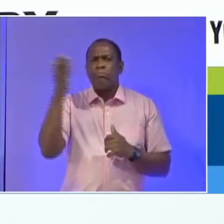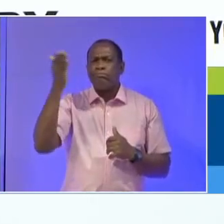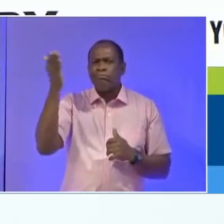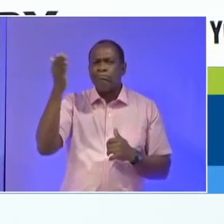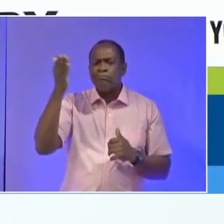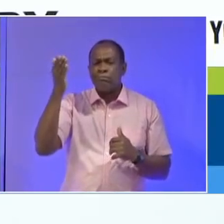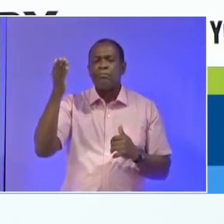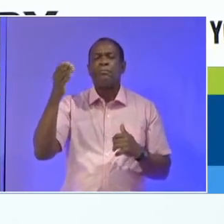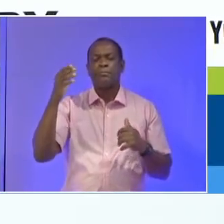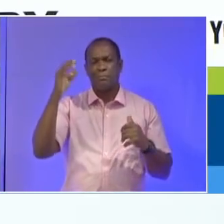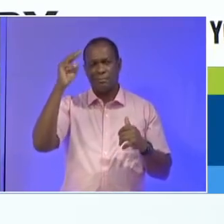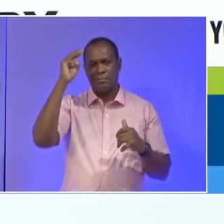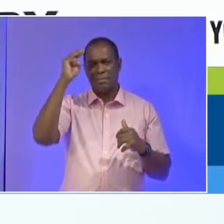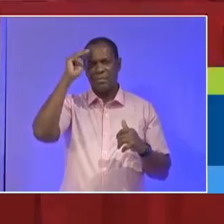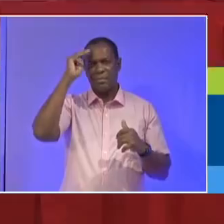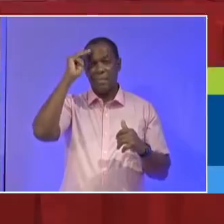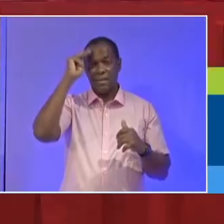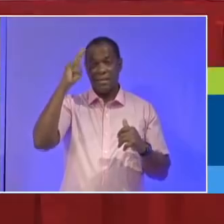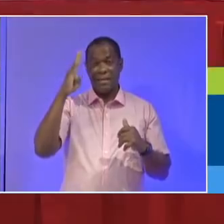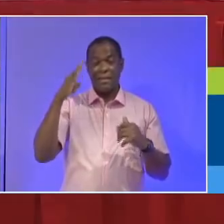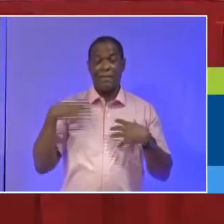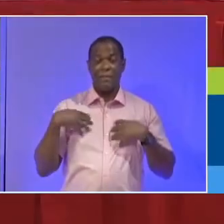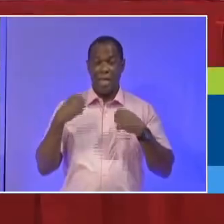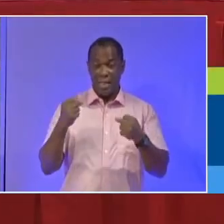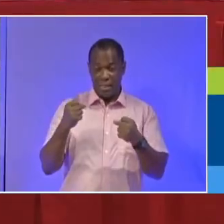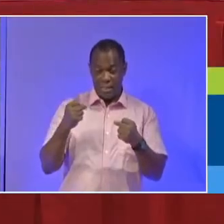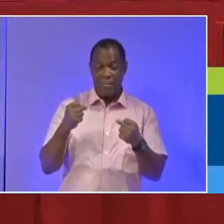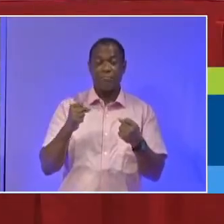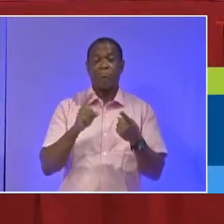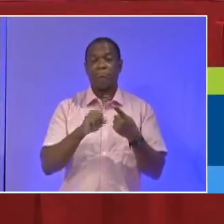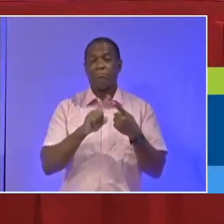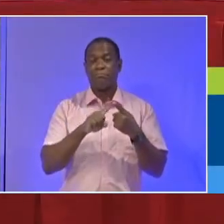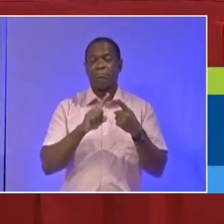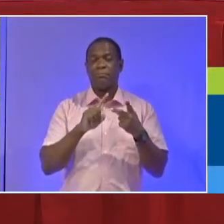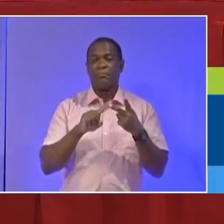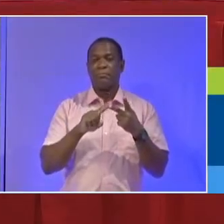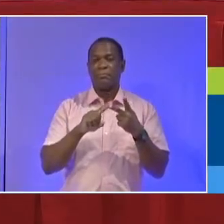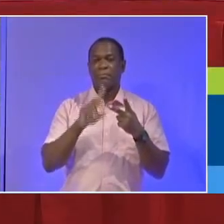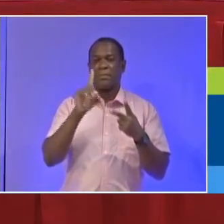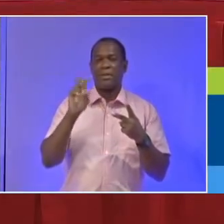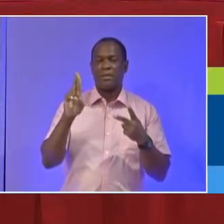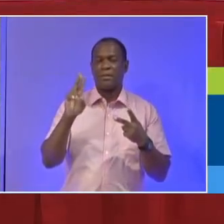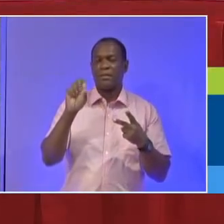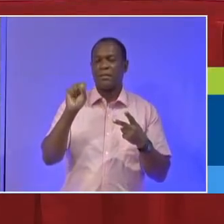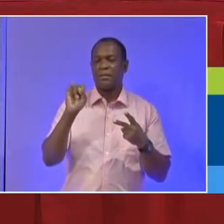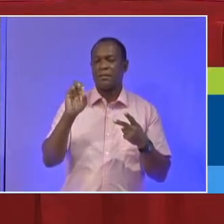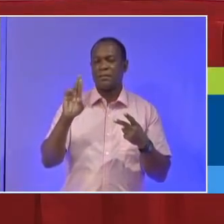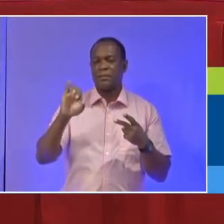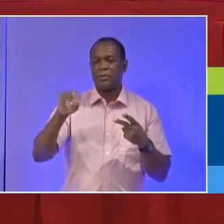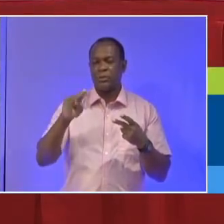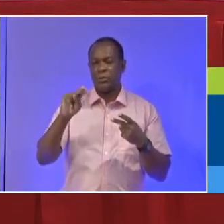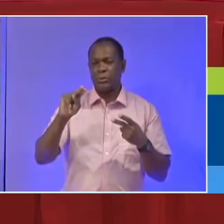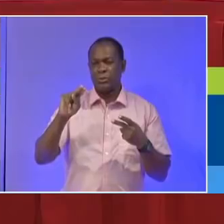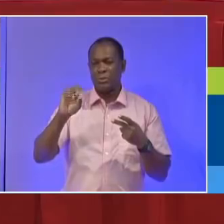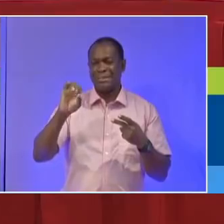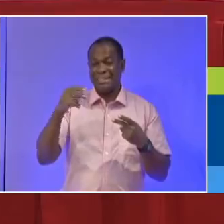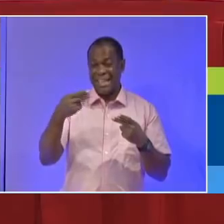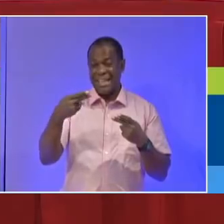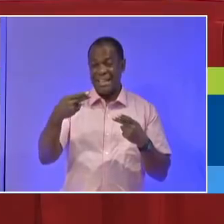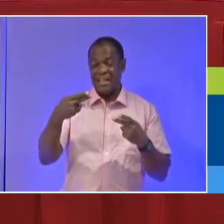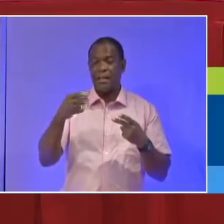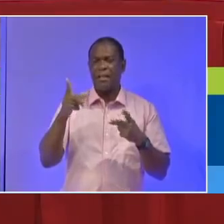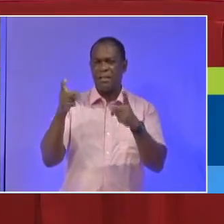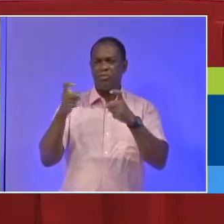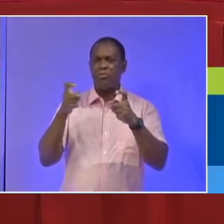update are the Honorable Terence Dayal Singh, Minister of Health, Dr. Adesh Surjasingh, Director in the Directorate of Women's